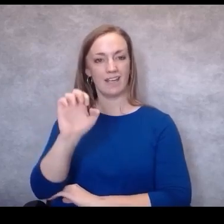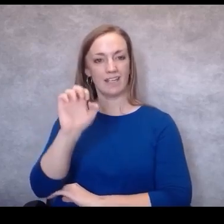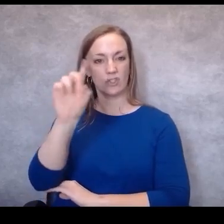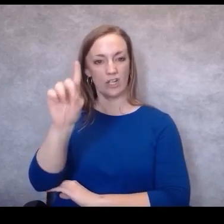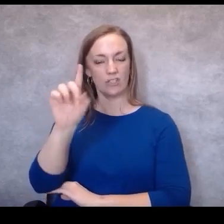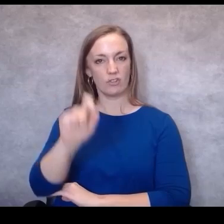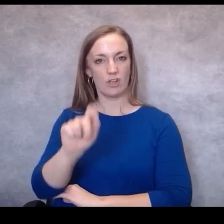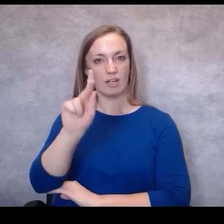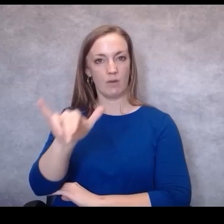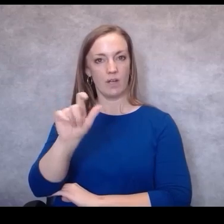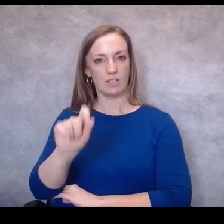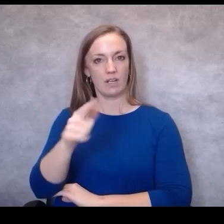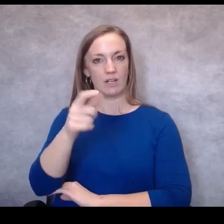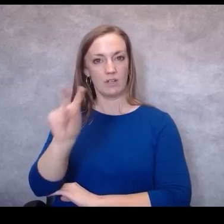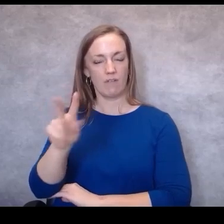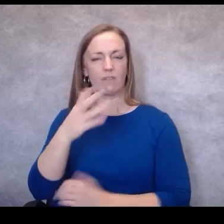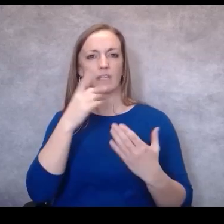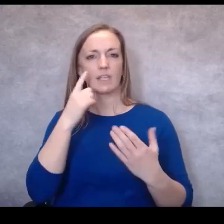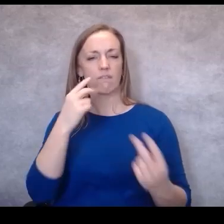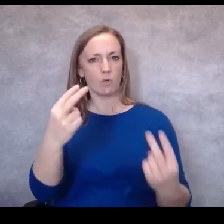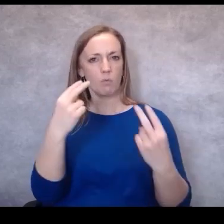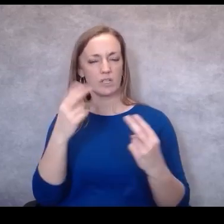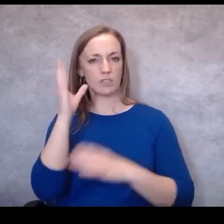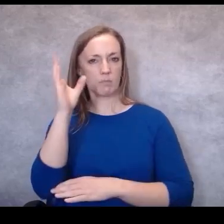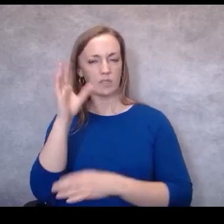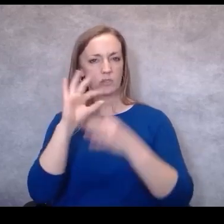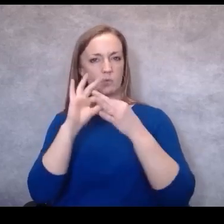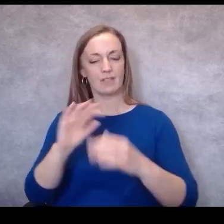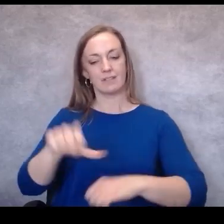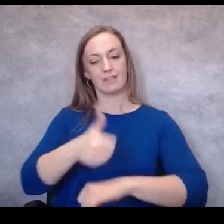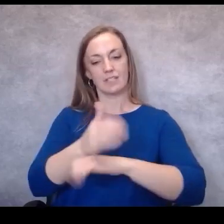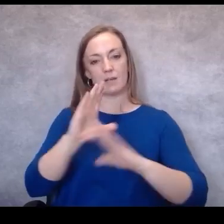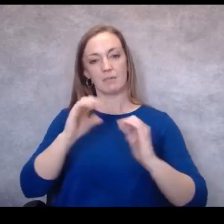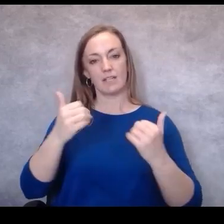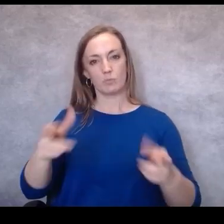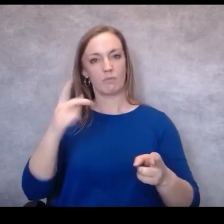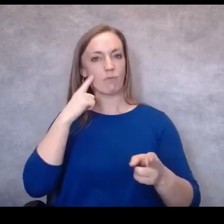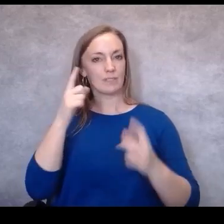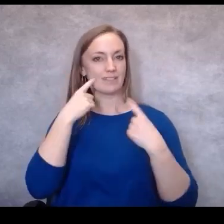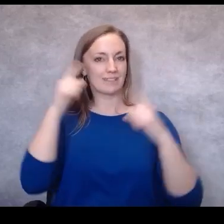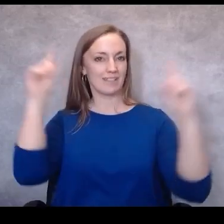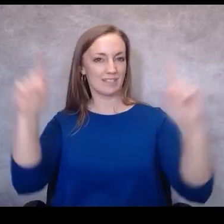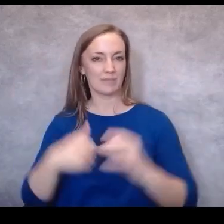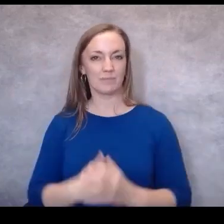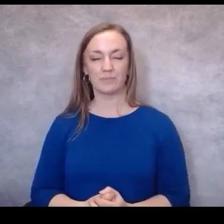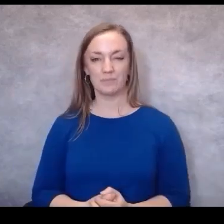rebecca.turner@education.ky.gov. Thank you for watching this presentation on setting up your classroom for success.